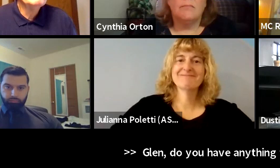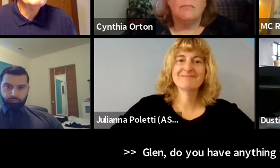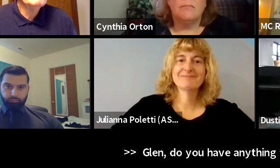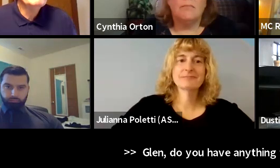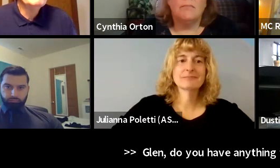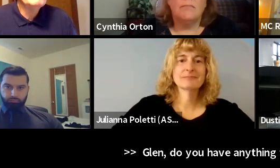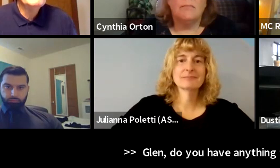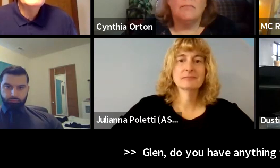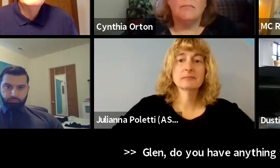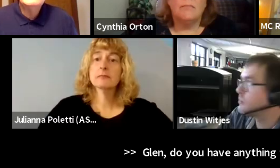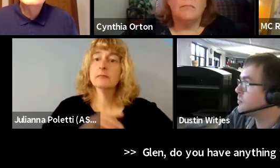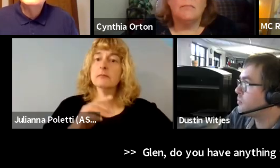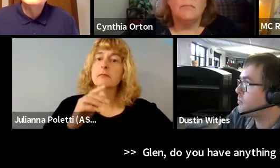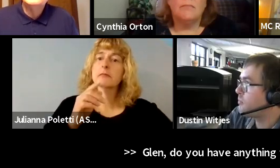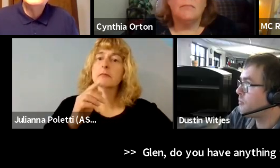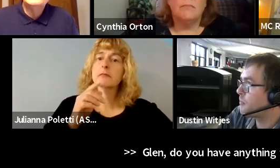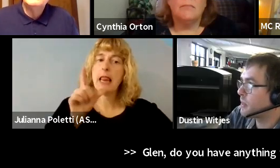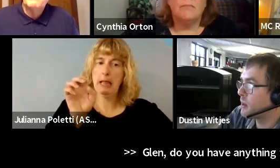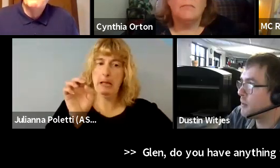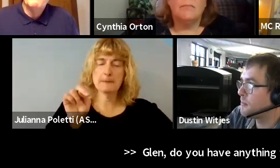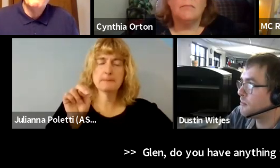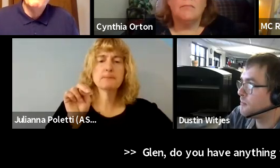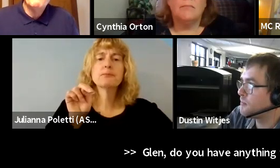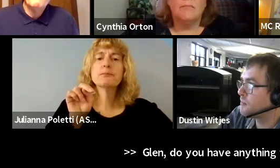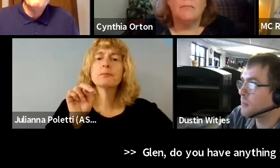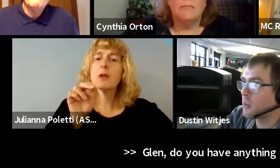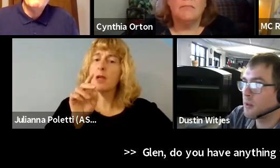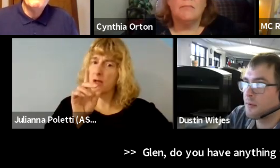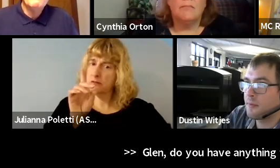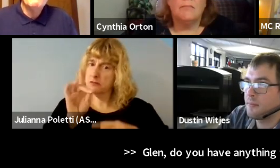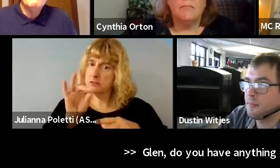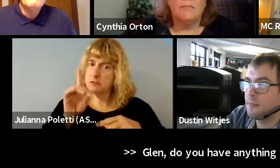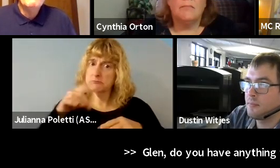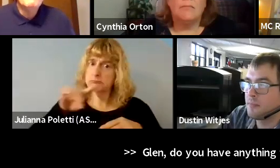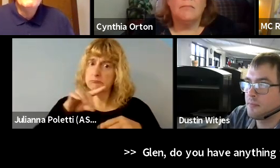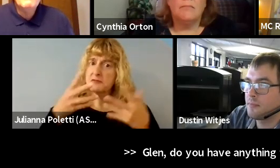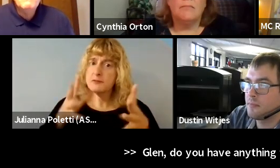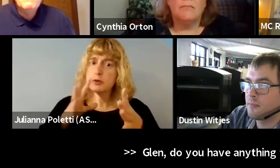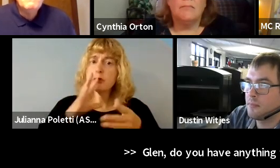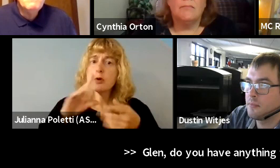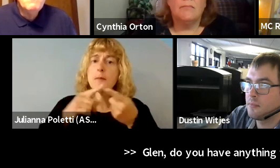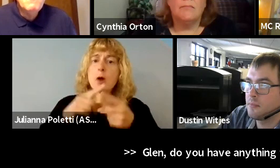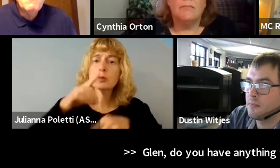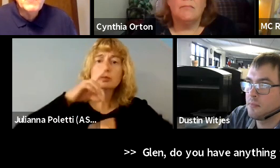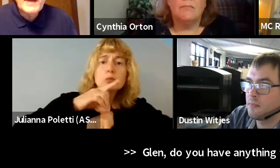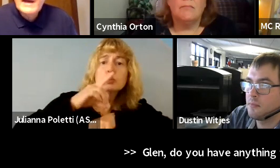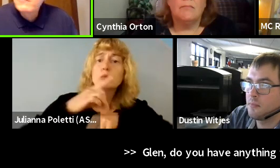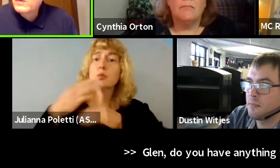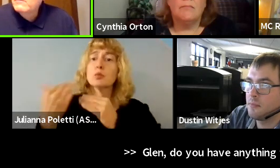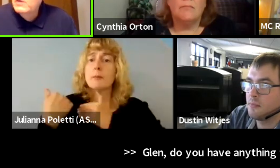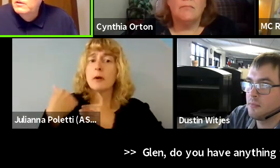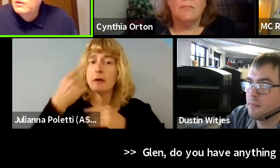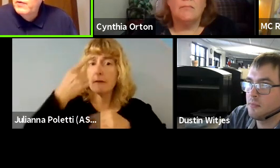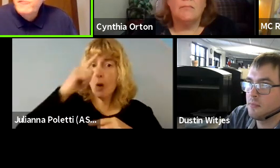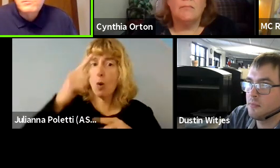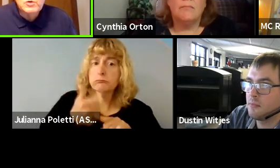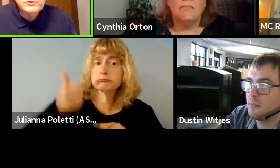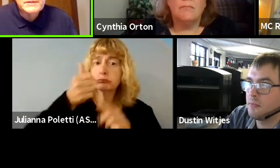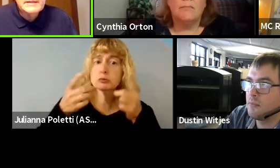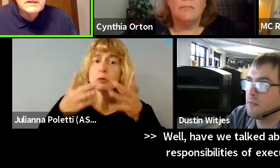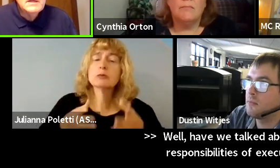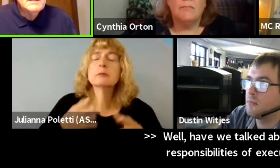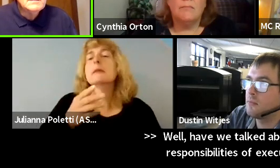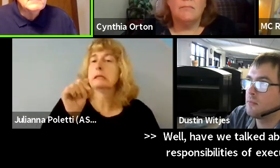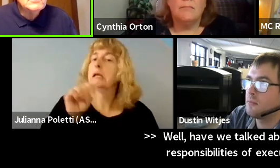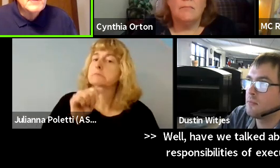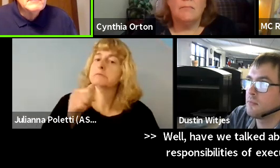Well, have we talked about the duties and responsibilities of executive director? We have a